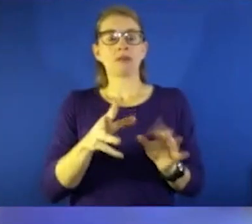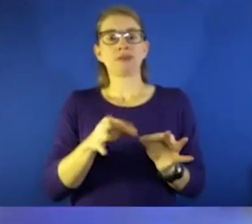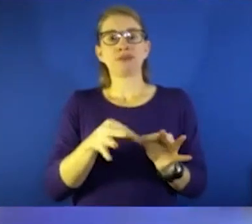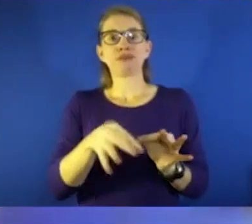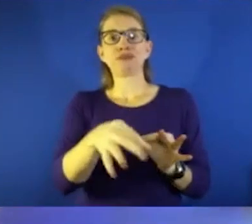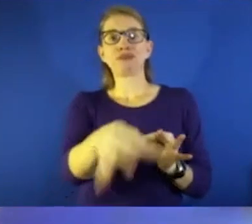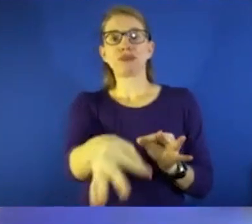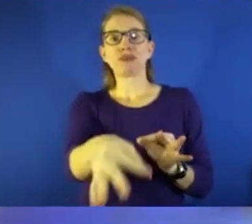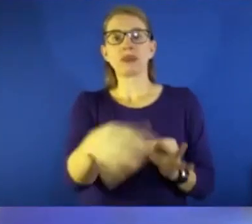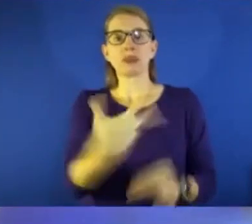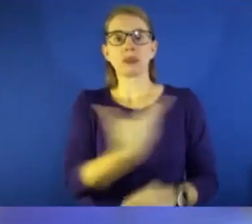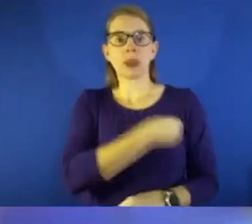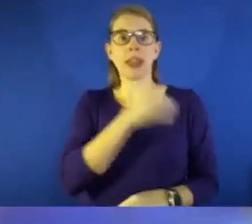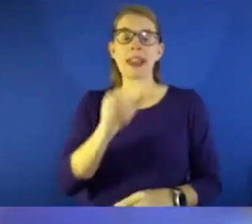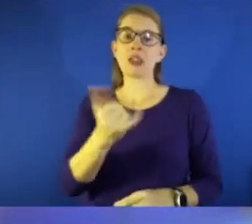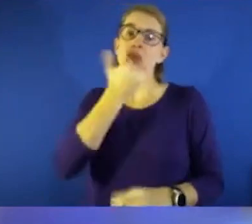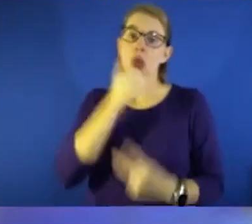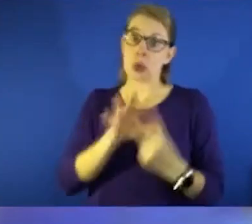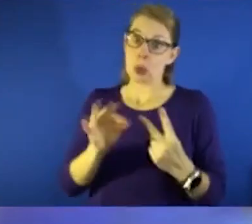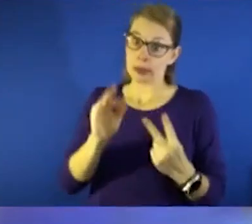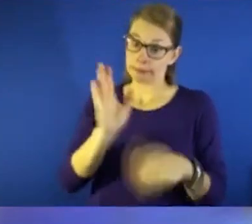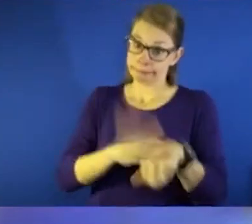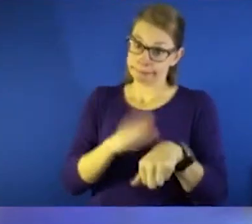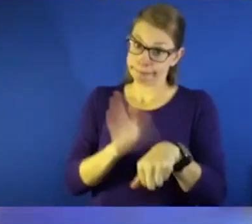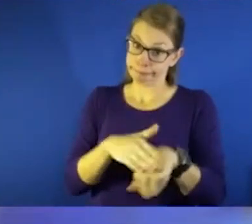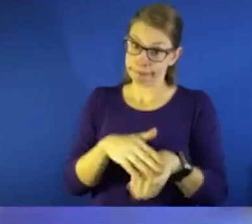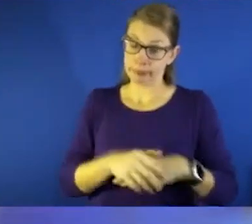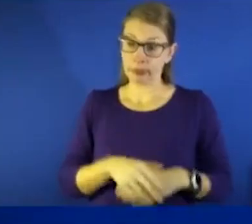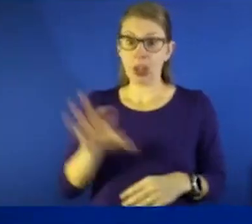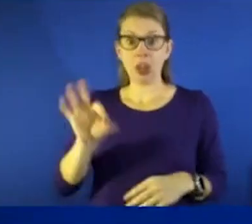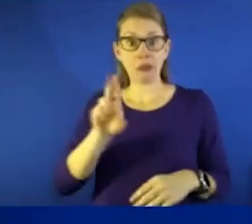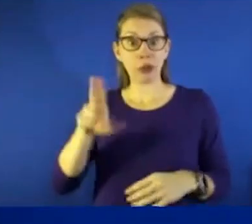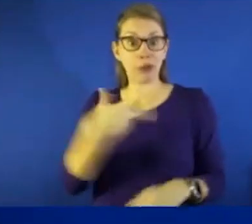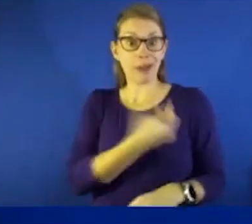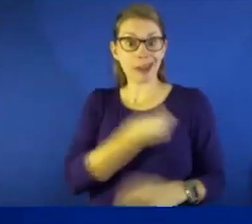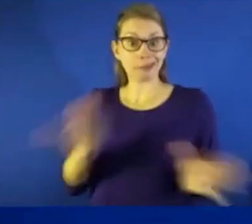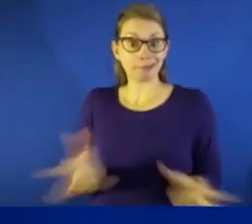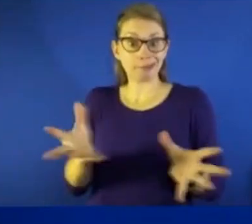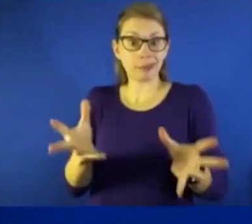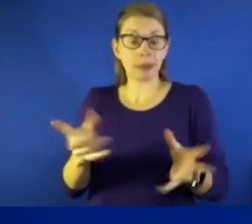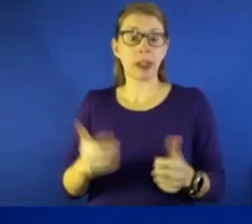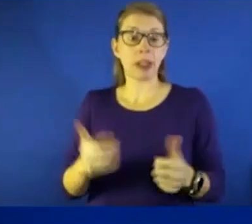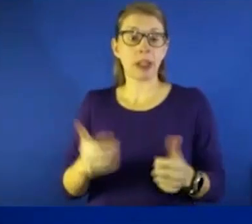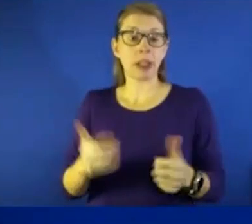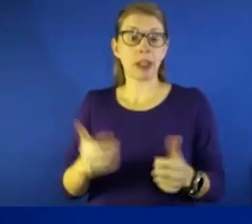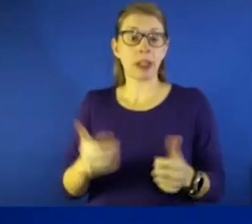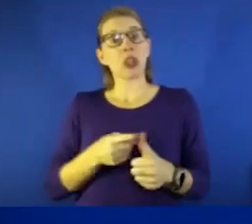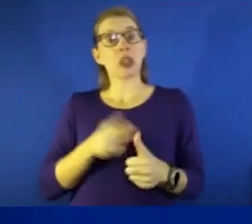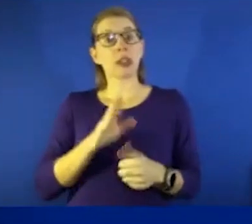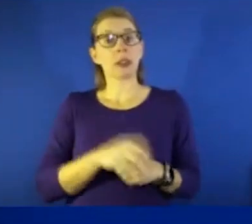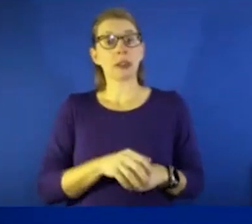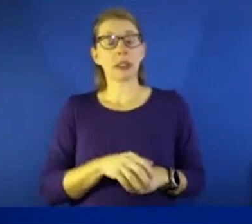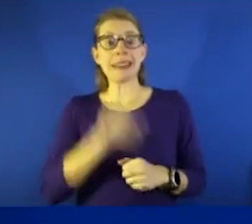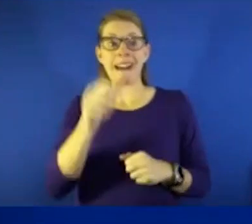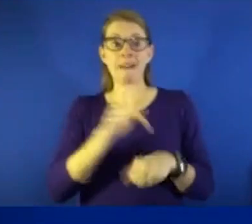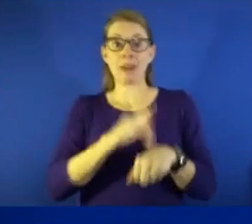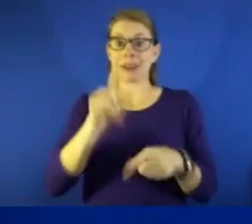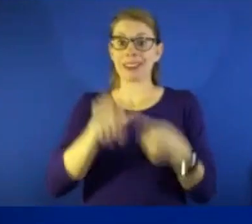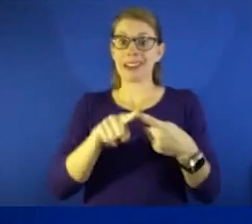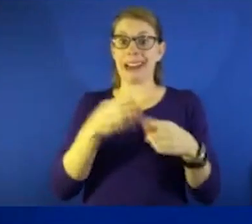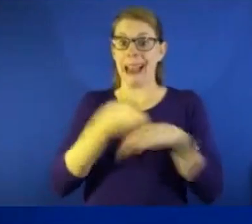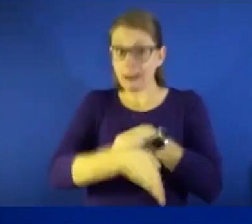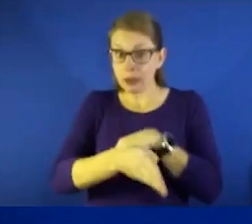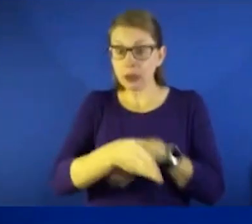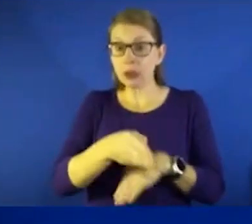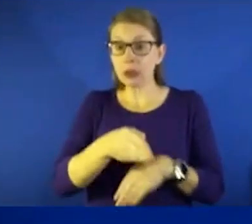wrong choice. Right. Just as we encouraged the influenza vaccine. First of all, it won't be available until after, maybe toward the end of